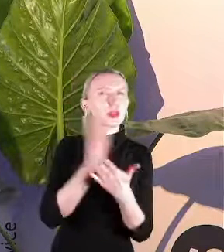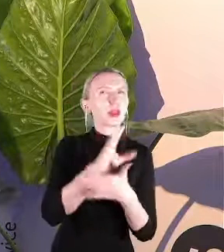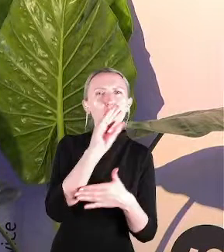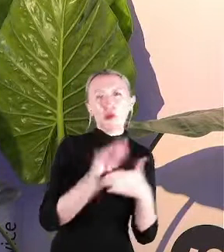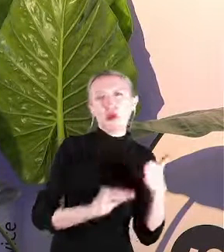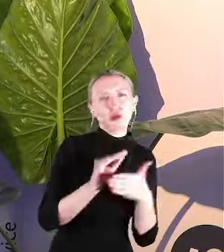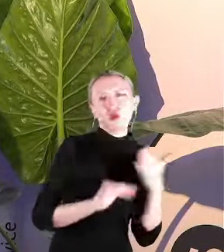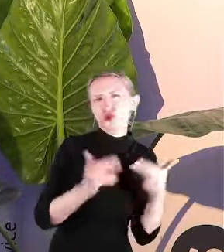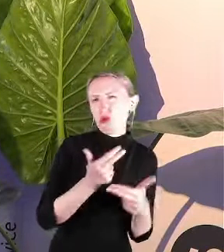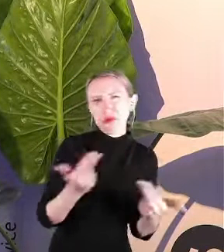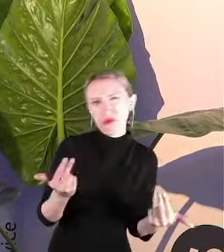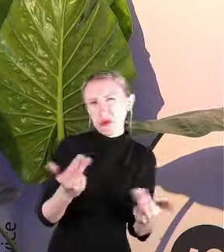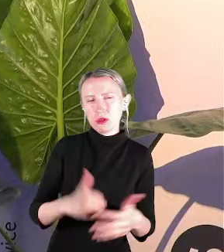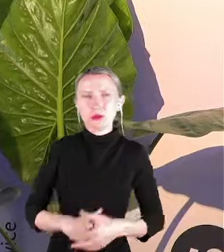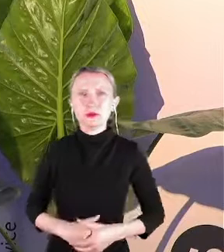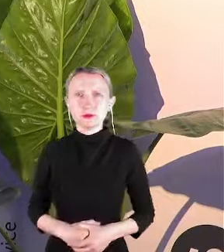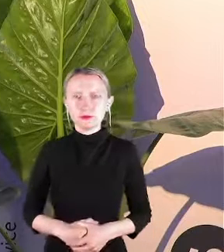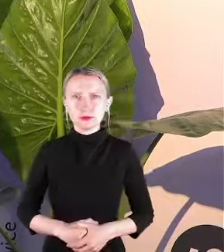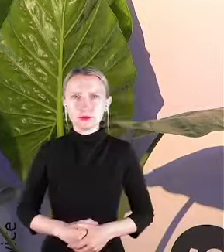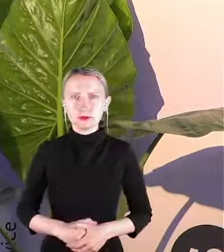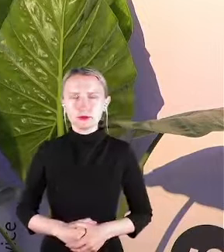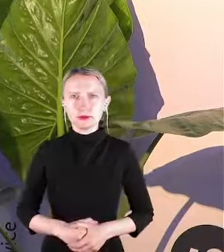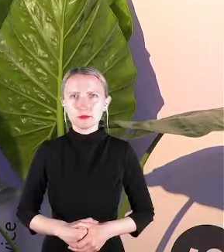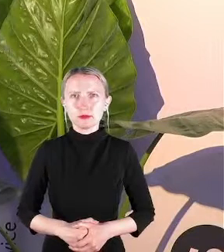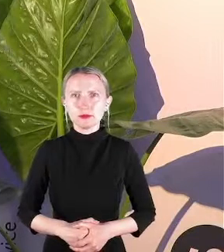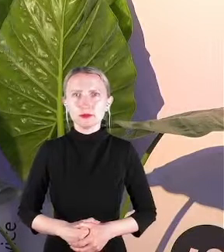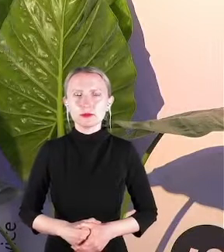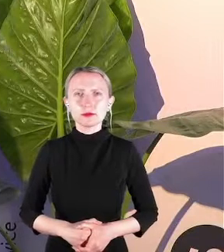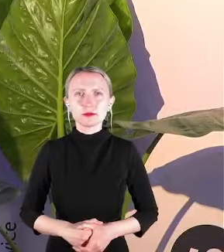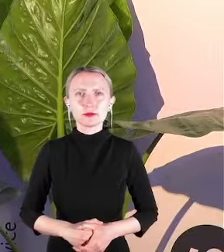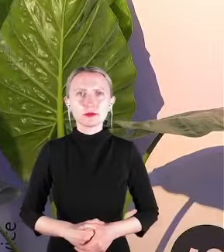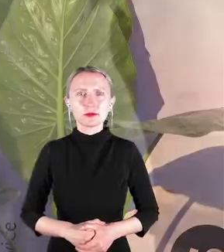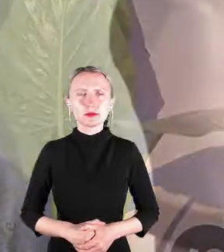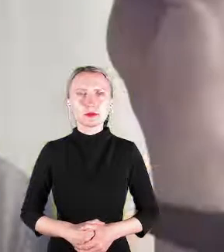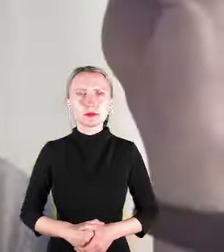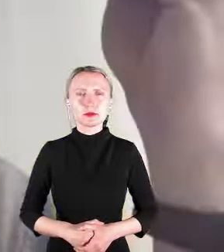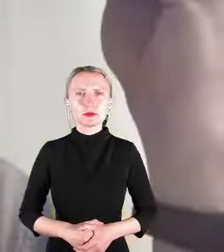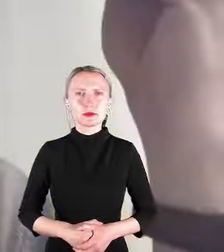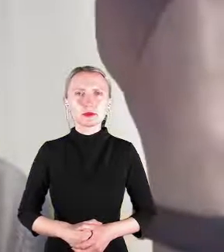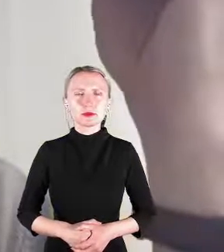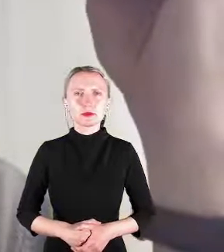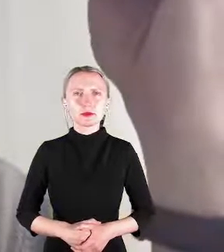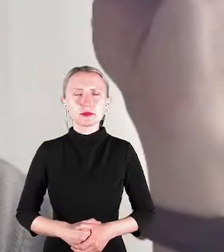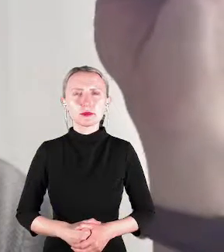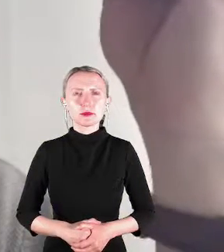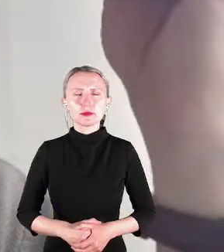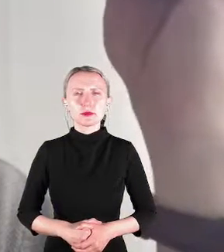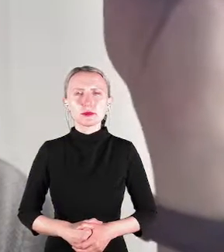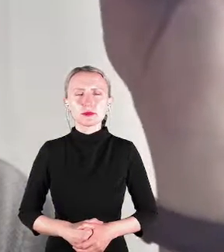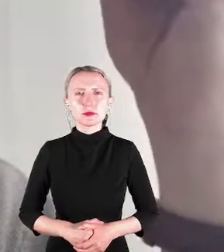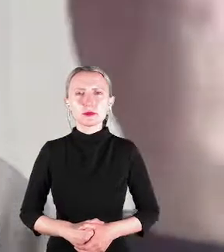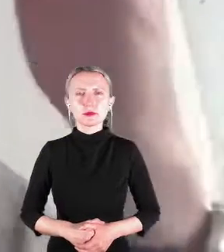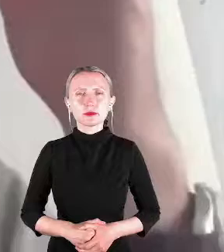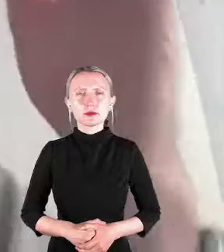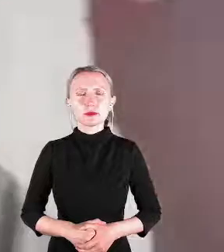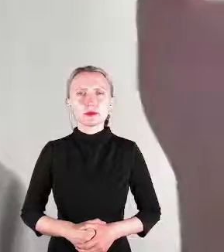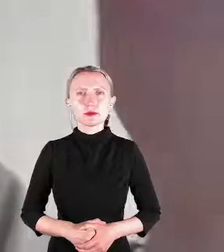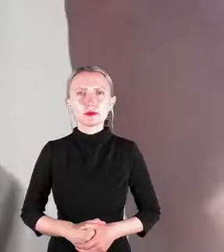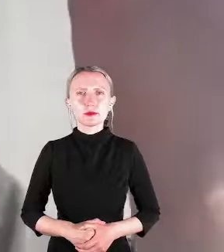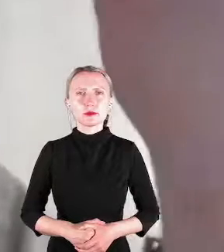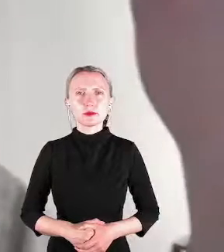like you? Well, the activist side, that of course there are some